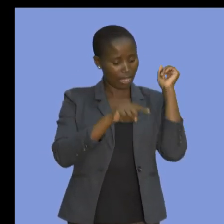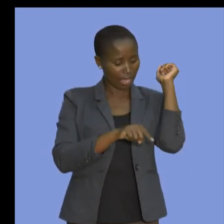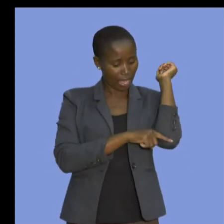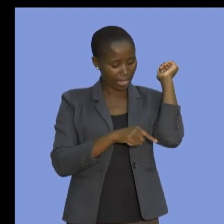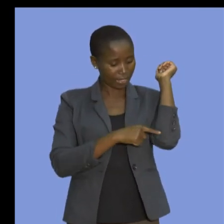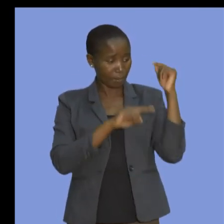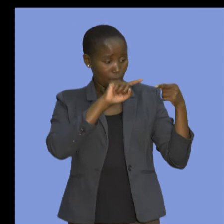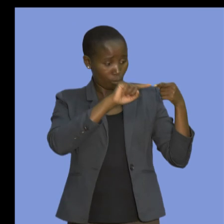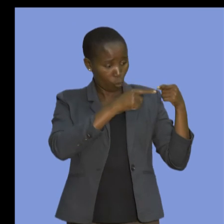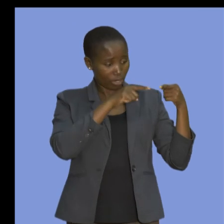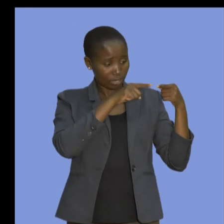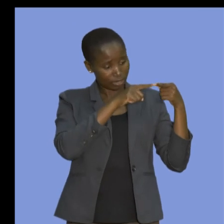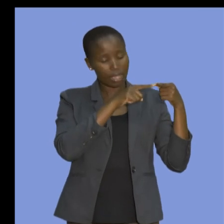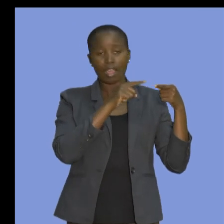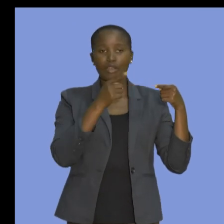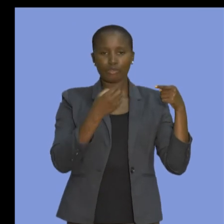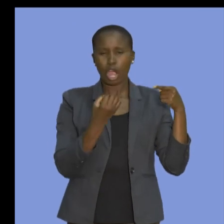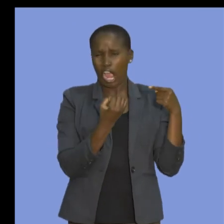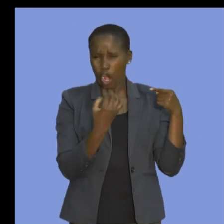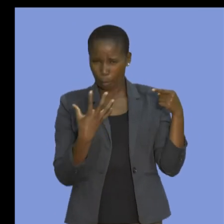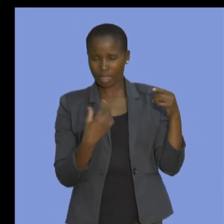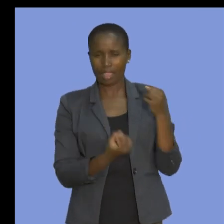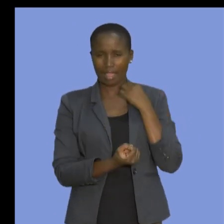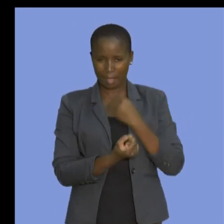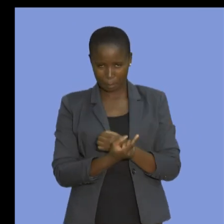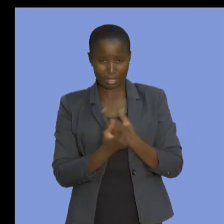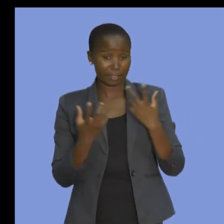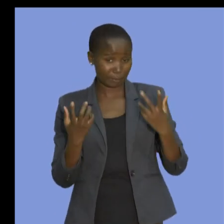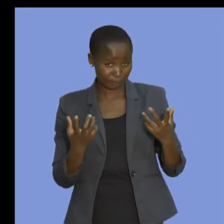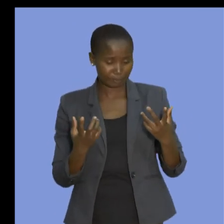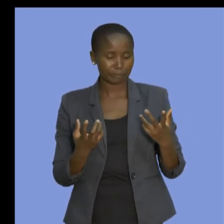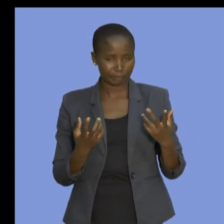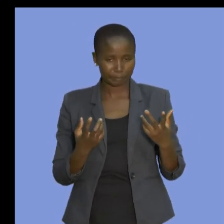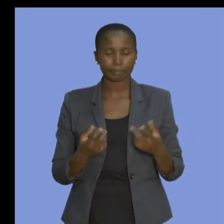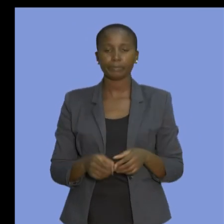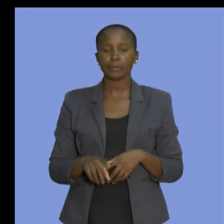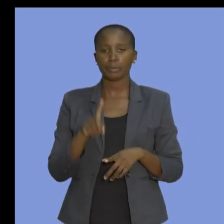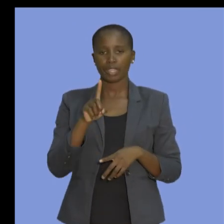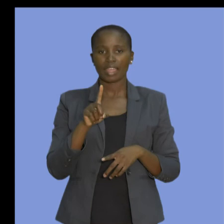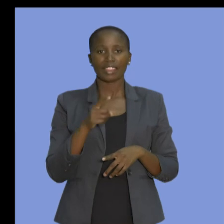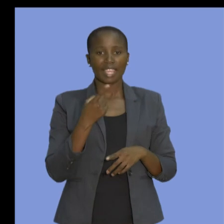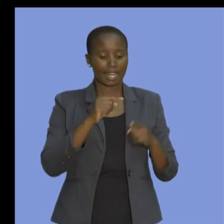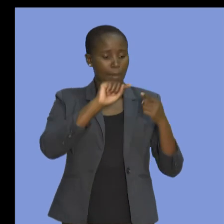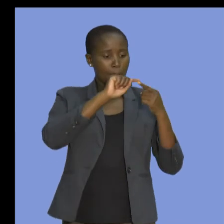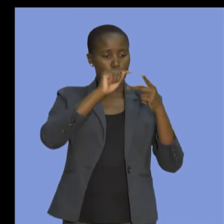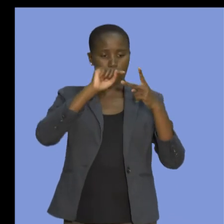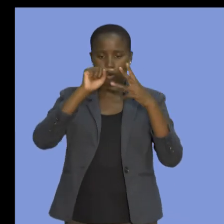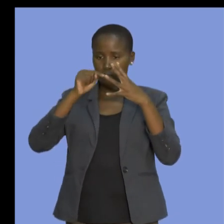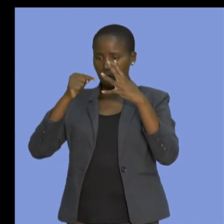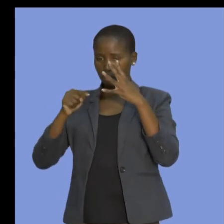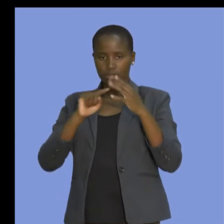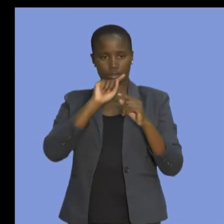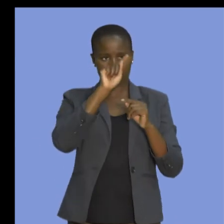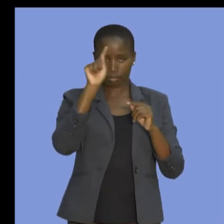cumulative frequency for each interval. Then join points to make a curve. Let's see.